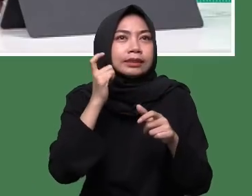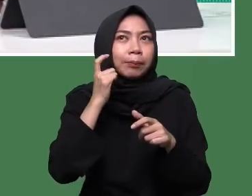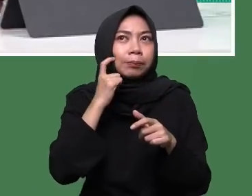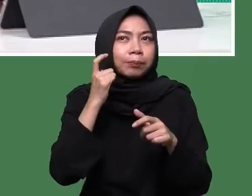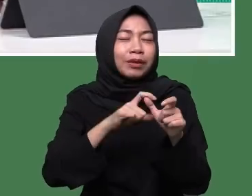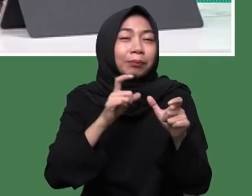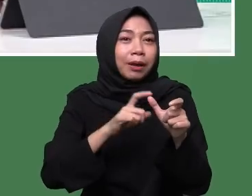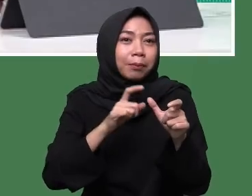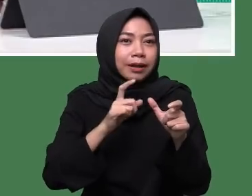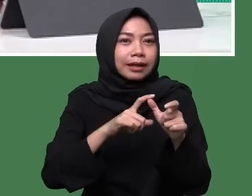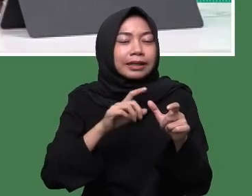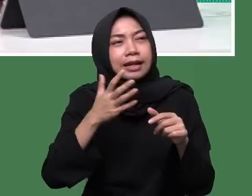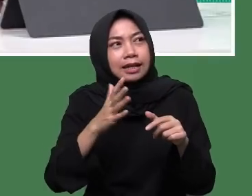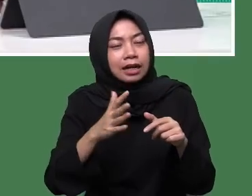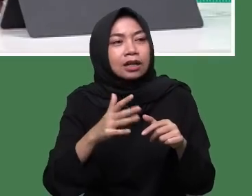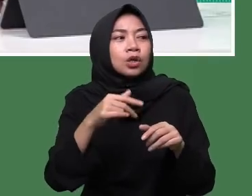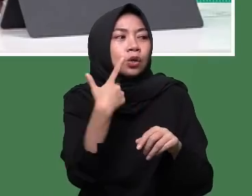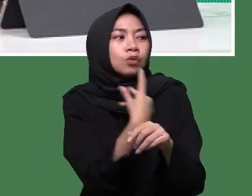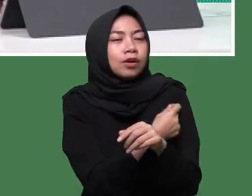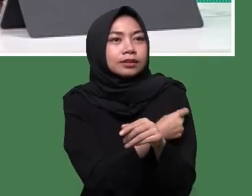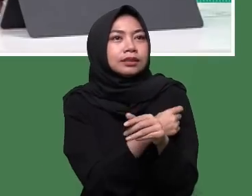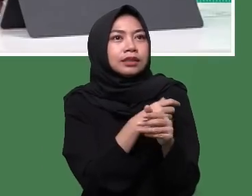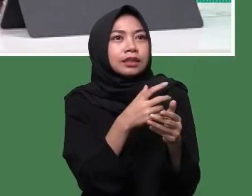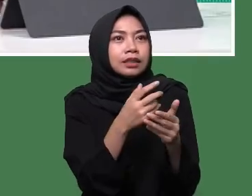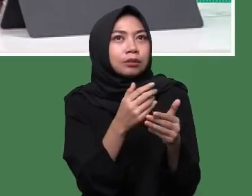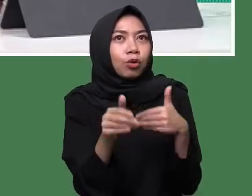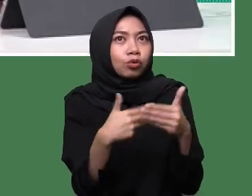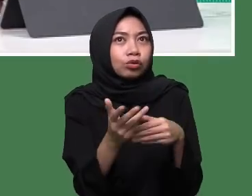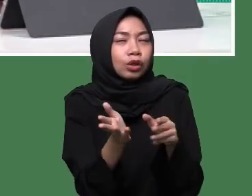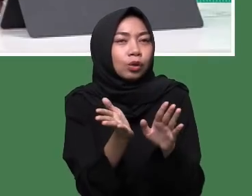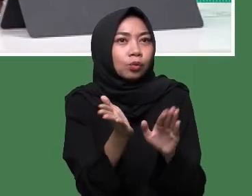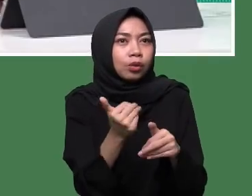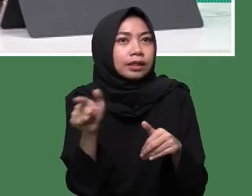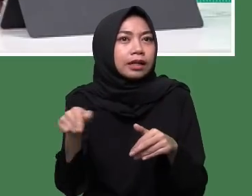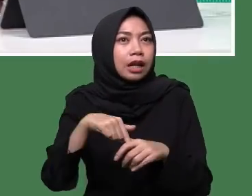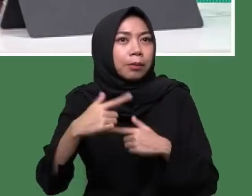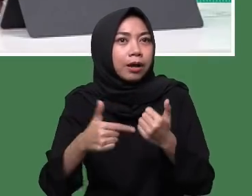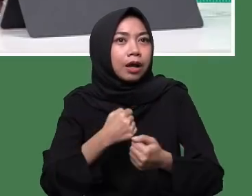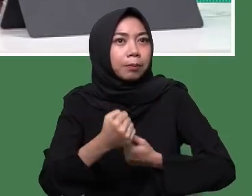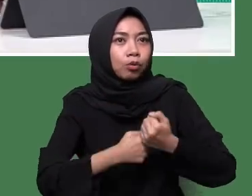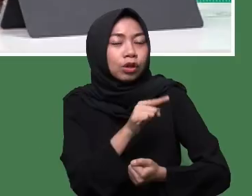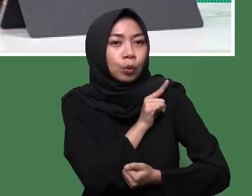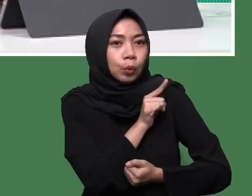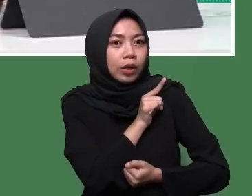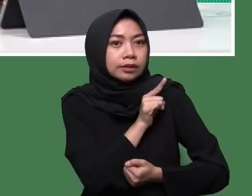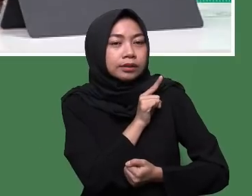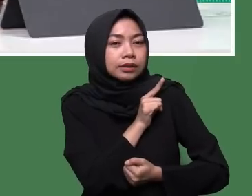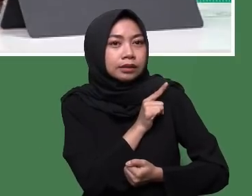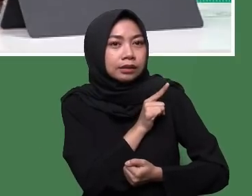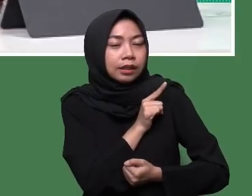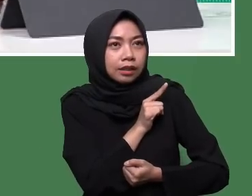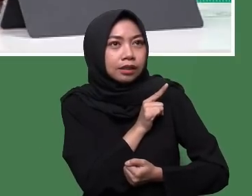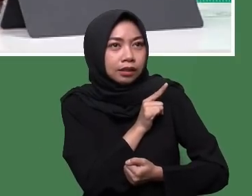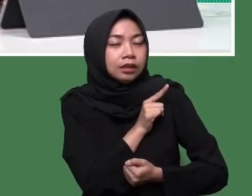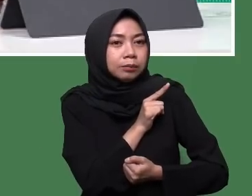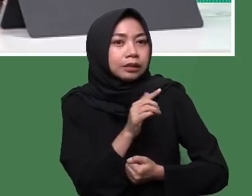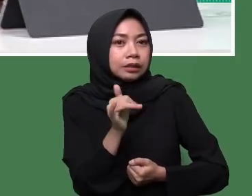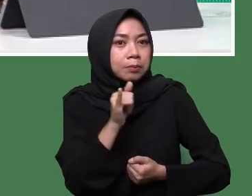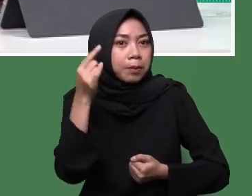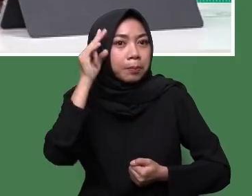the procurement of the vaccines from the private sectors, as well as the procurement from the